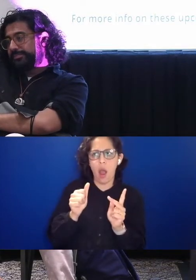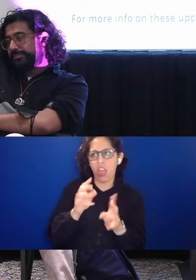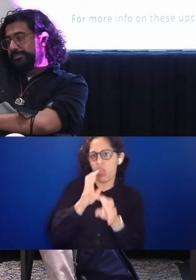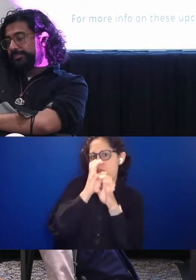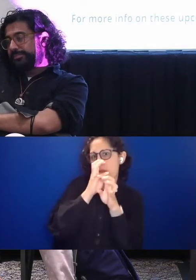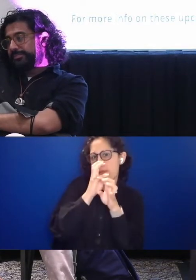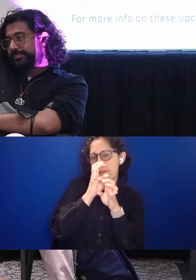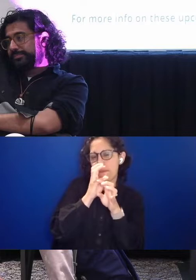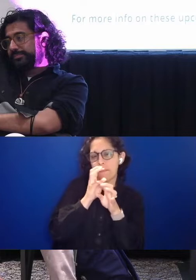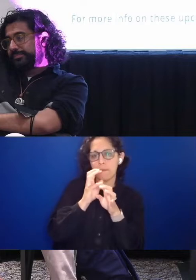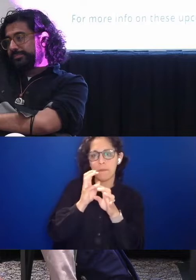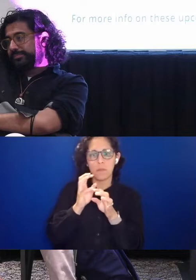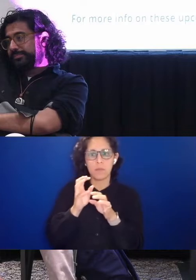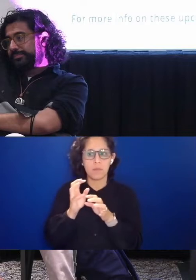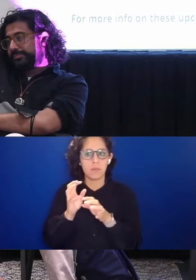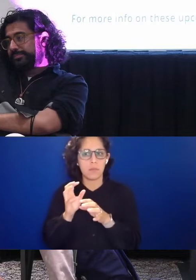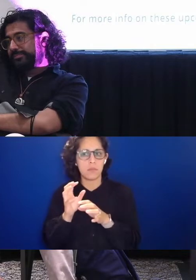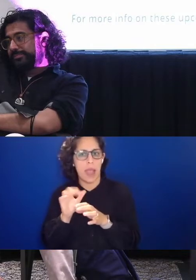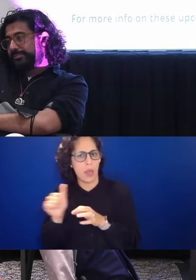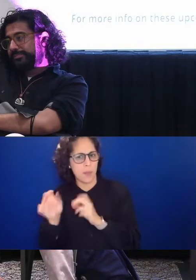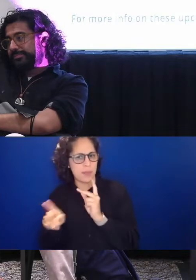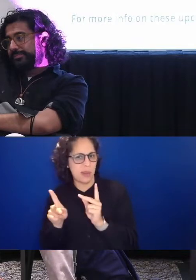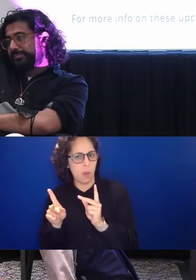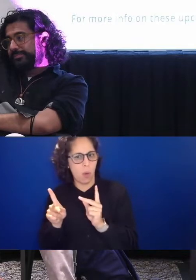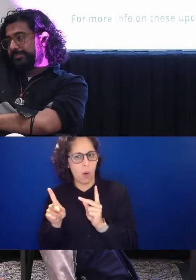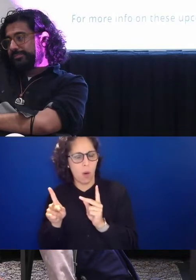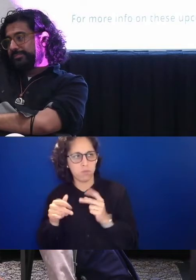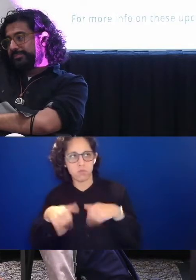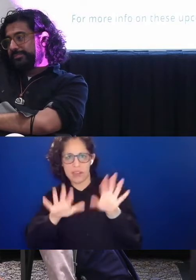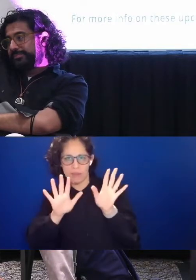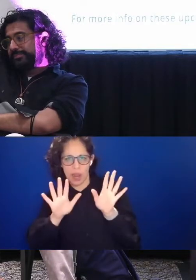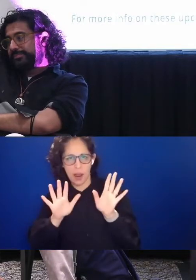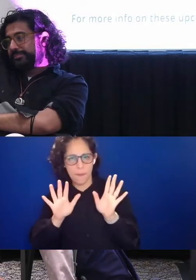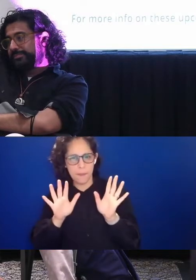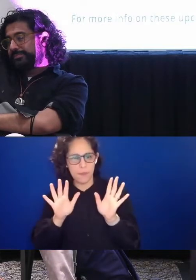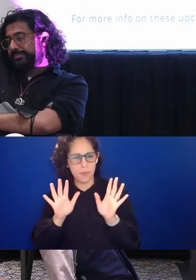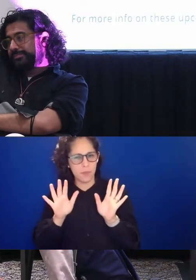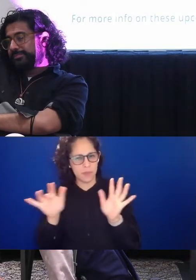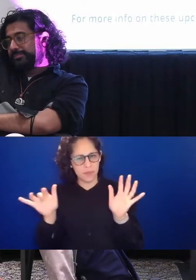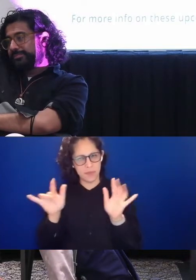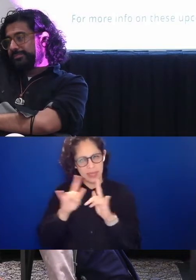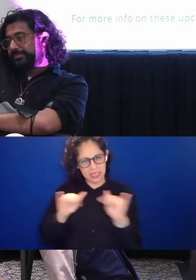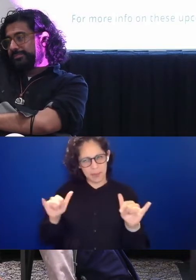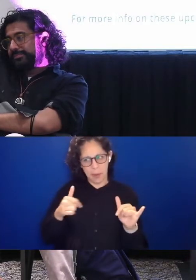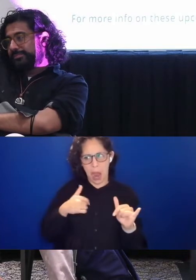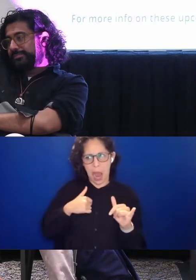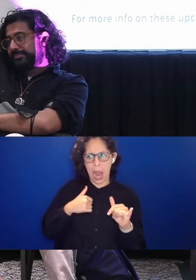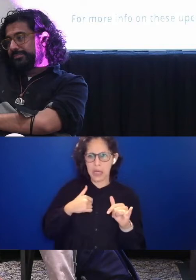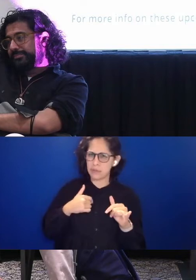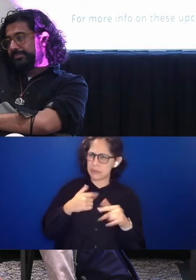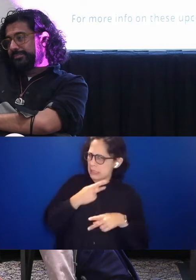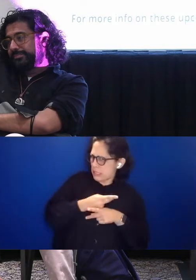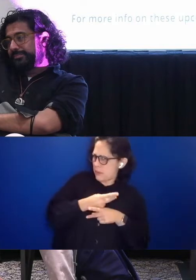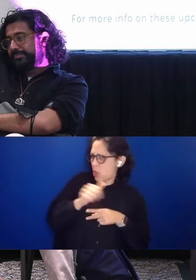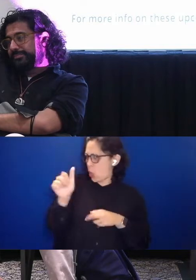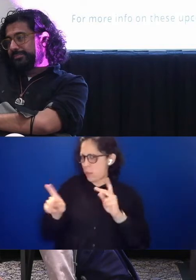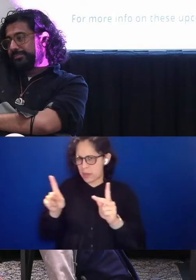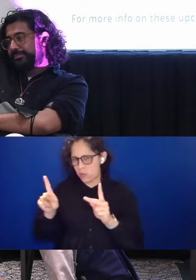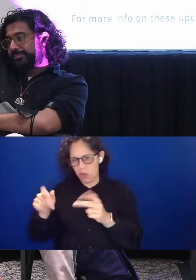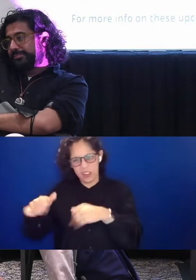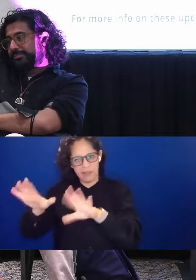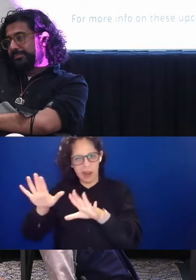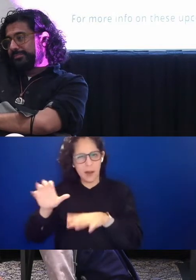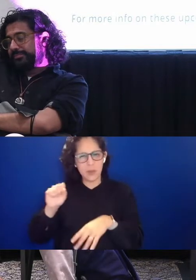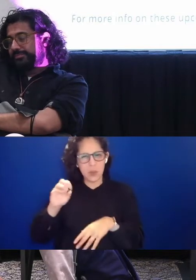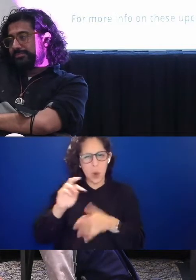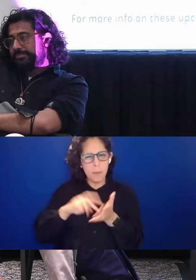securely, but still saying like, everybody else can hold it too, then that creates an opportunity for us to like have many hands on a thing and feel